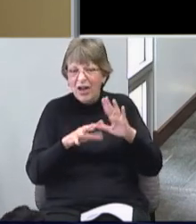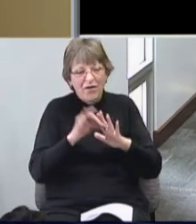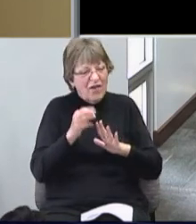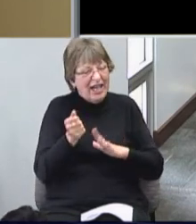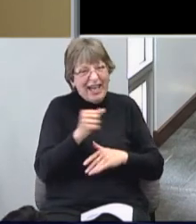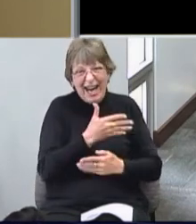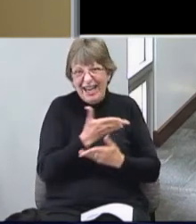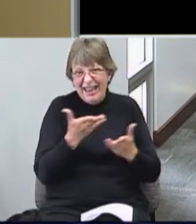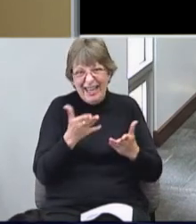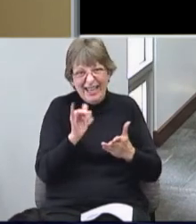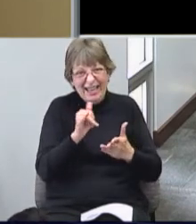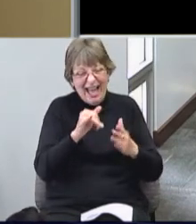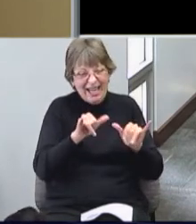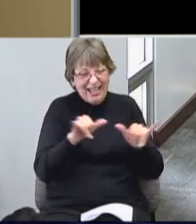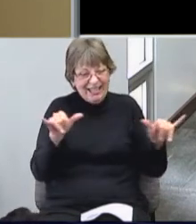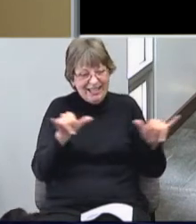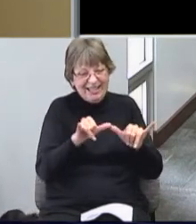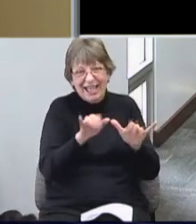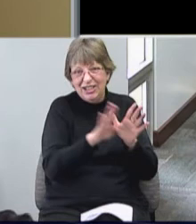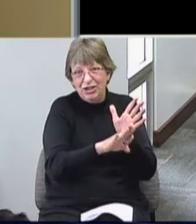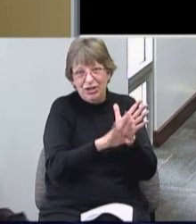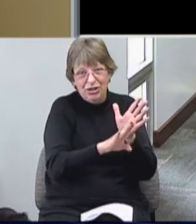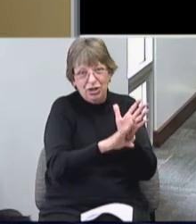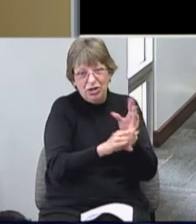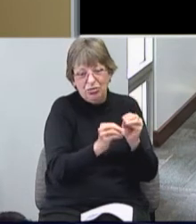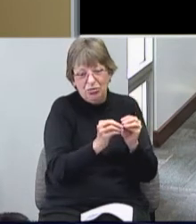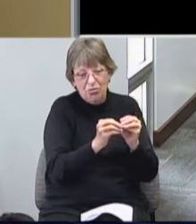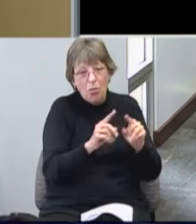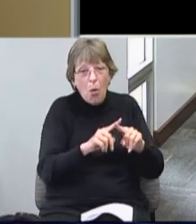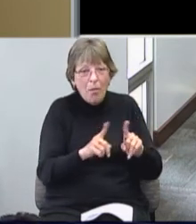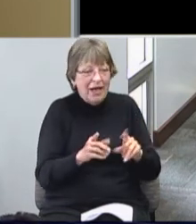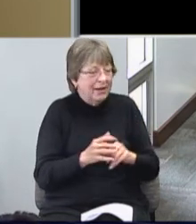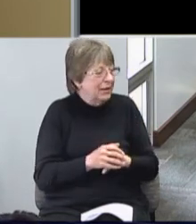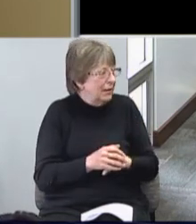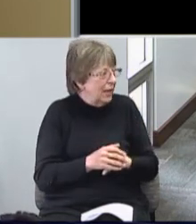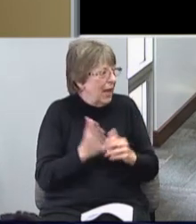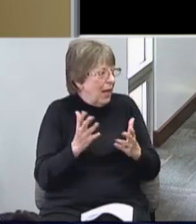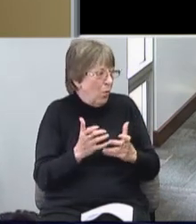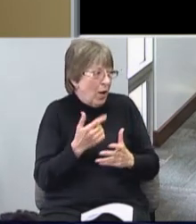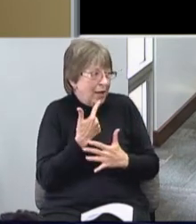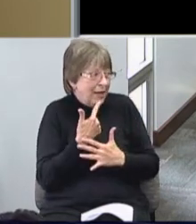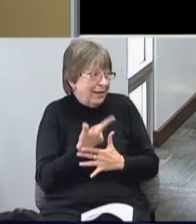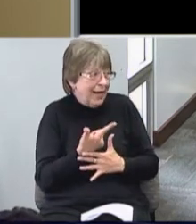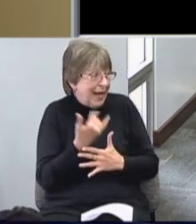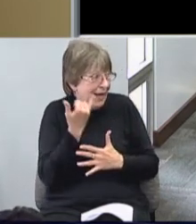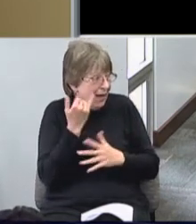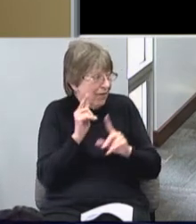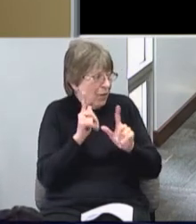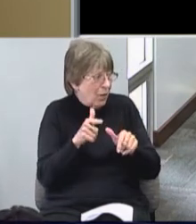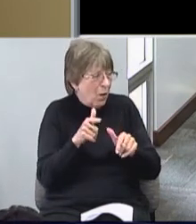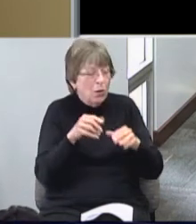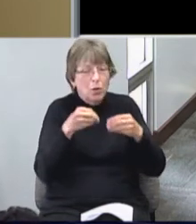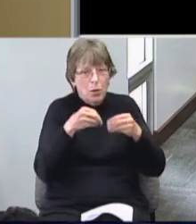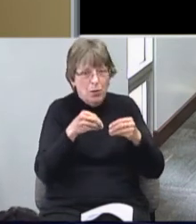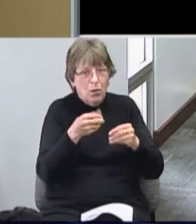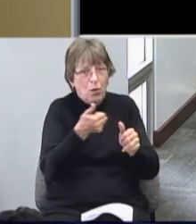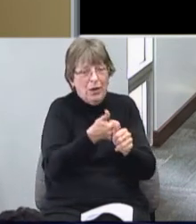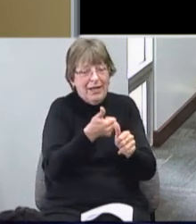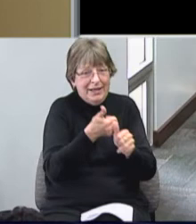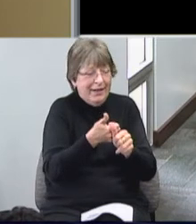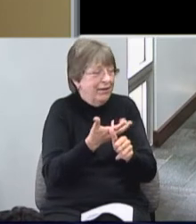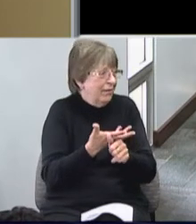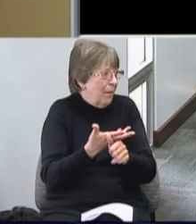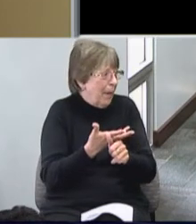anything in that size that was less expensive, but I did want to point out that if you go to the store,